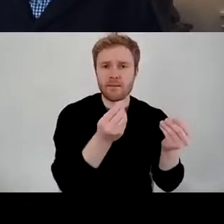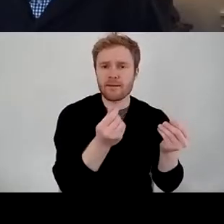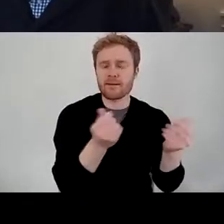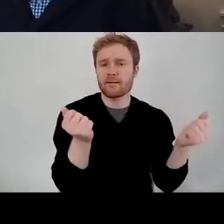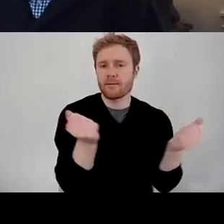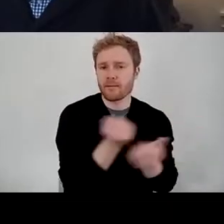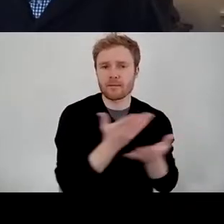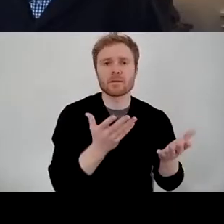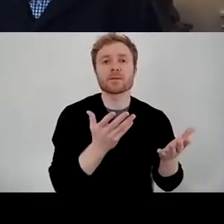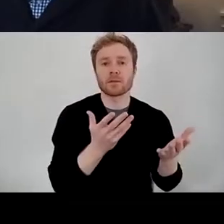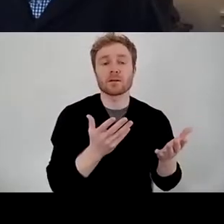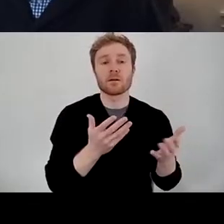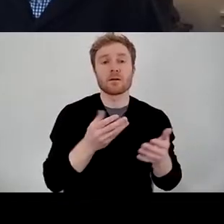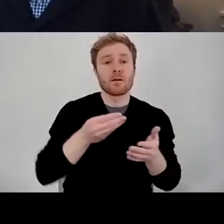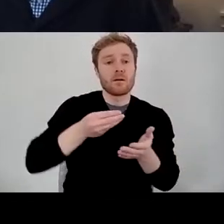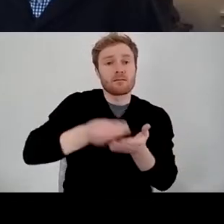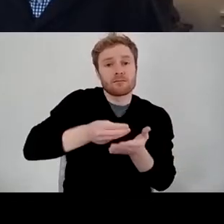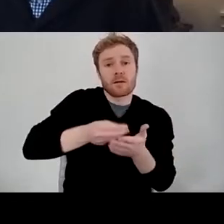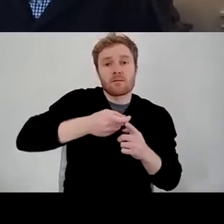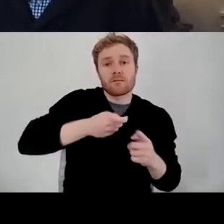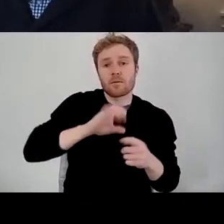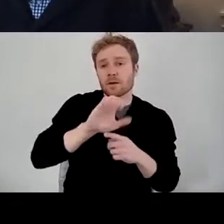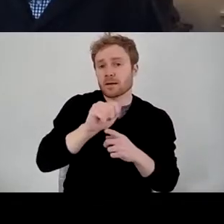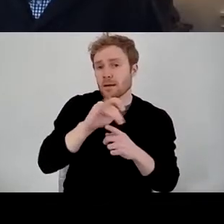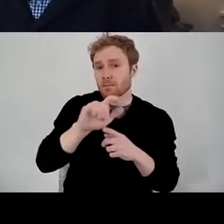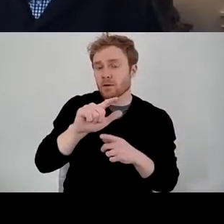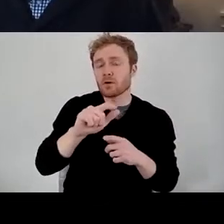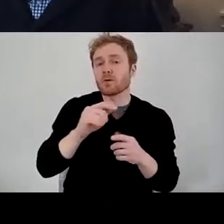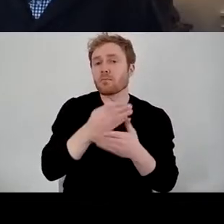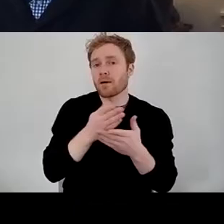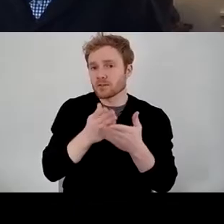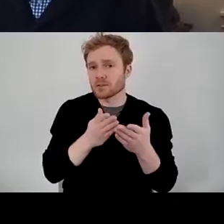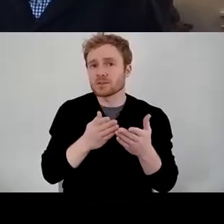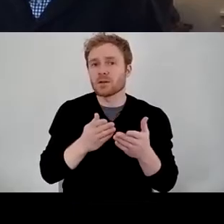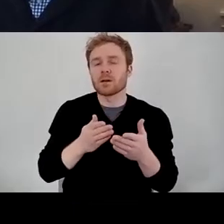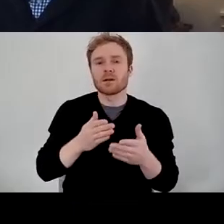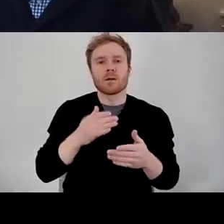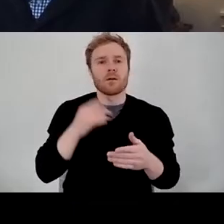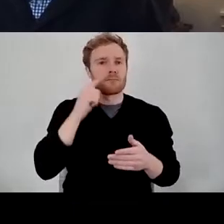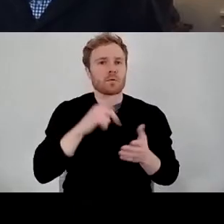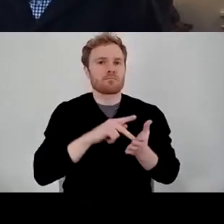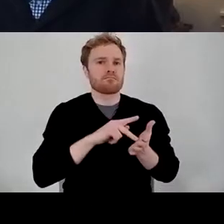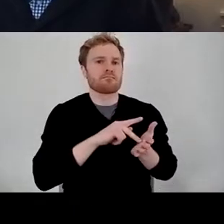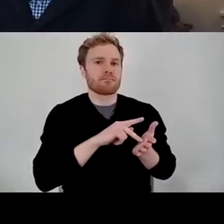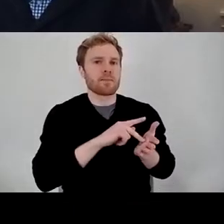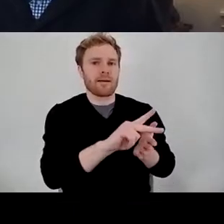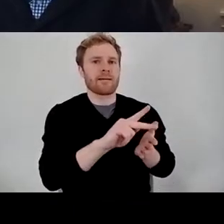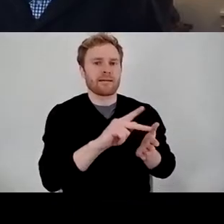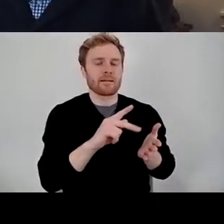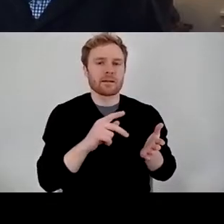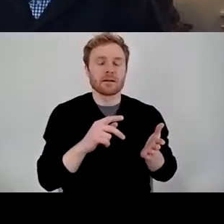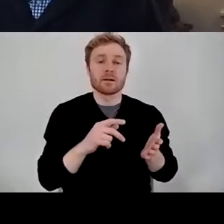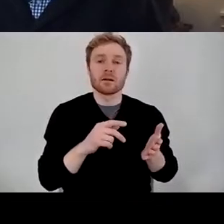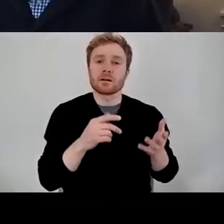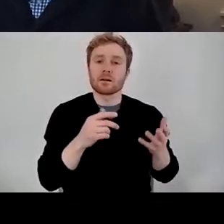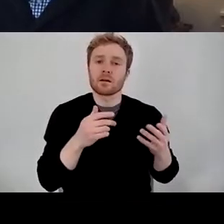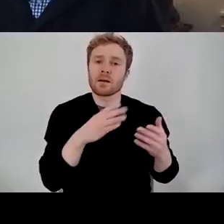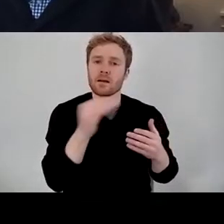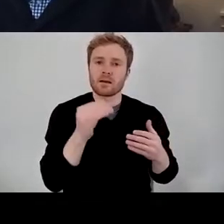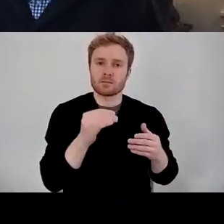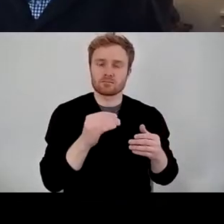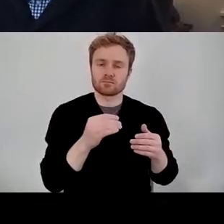administration, management, and inspection services related to the assessment, design, construction, and maintenance of the city's capital